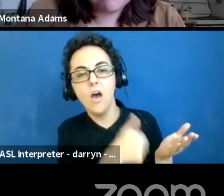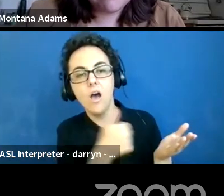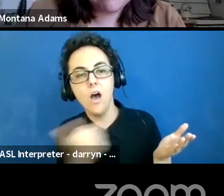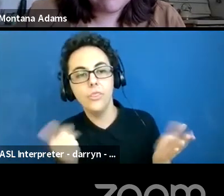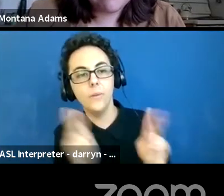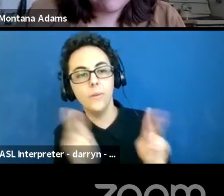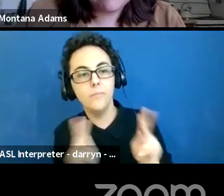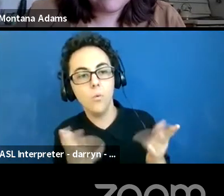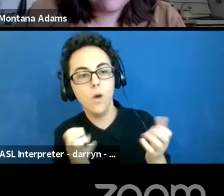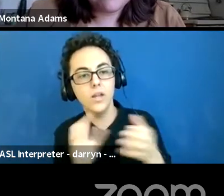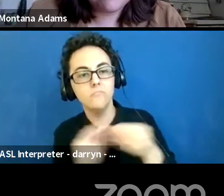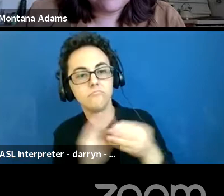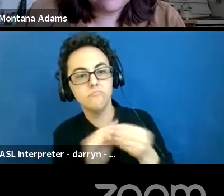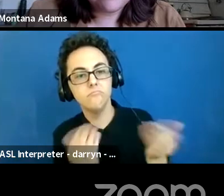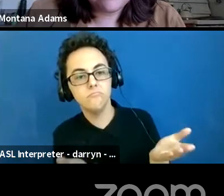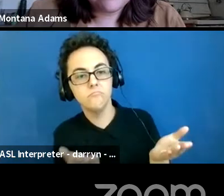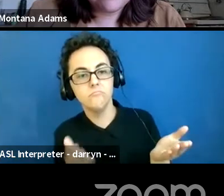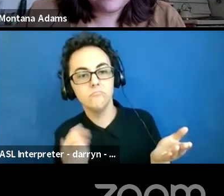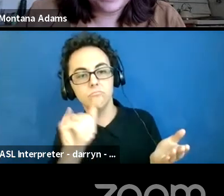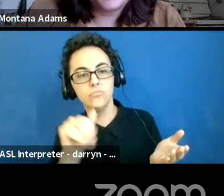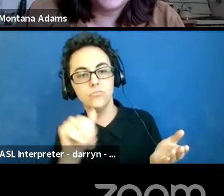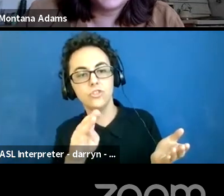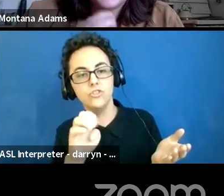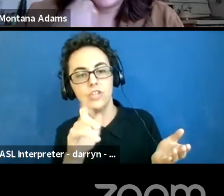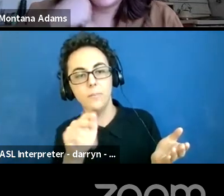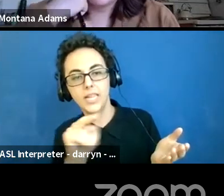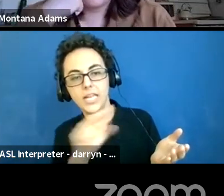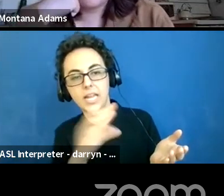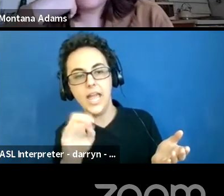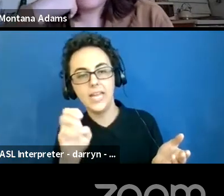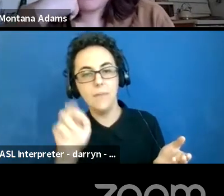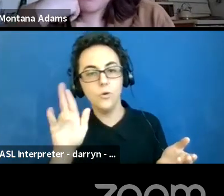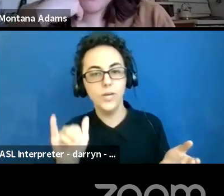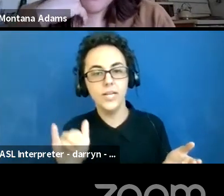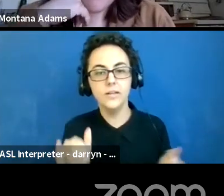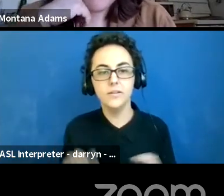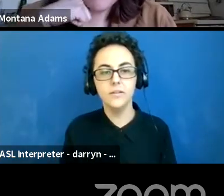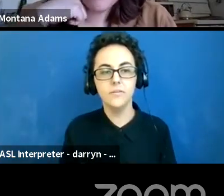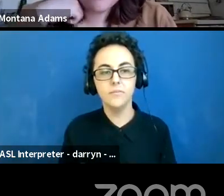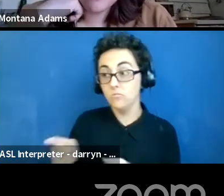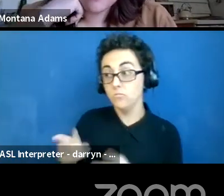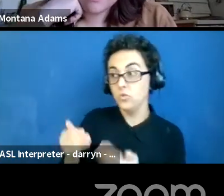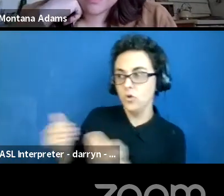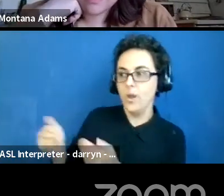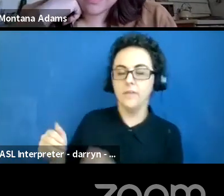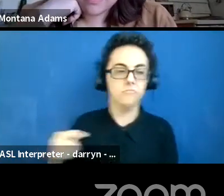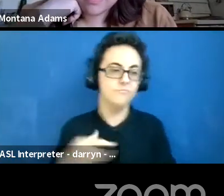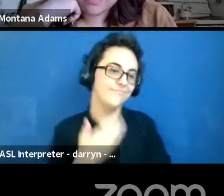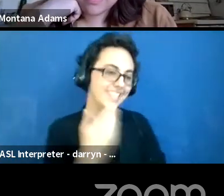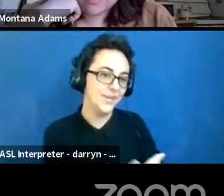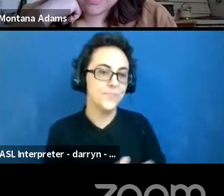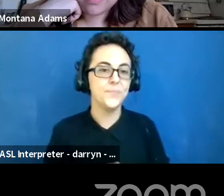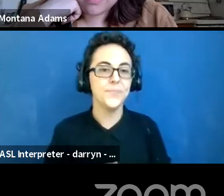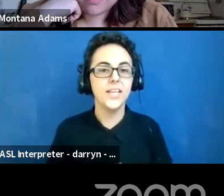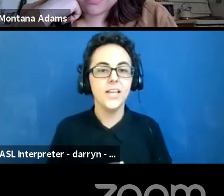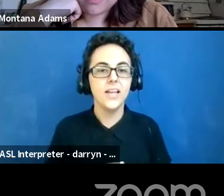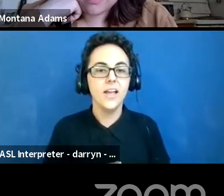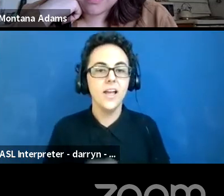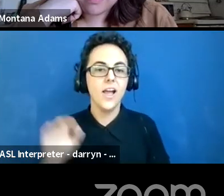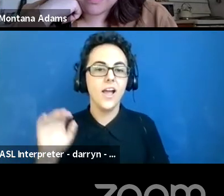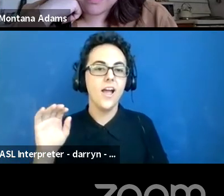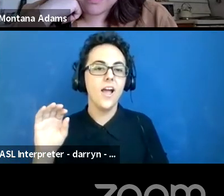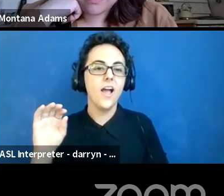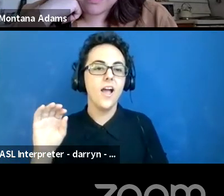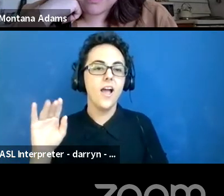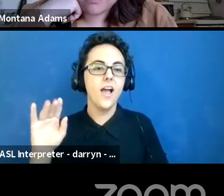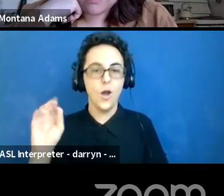Yeah, go ahead, Jamie. Are you sure? All right, thank you, sir. I think